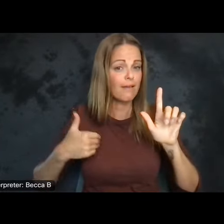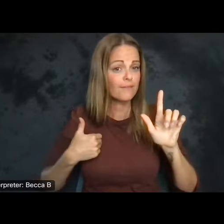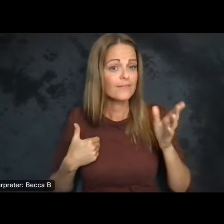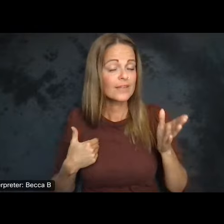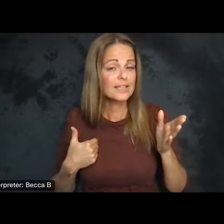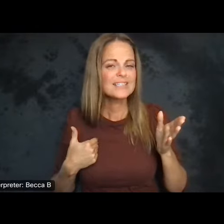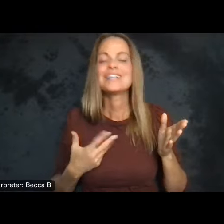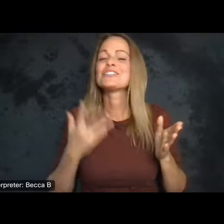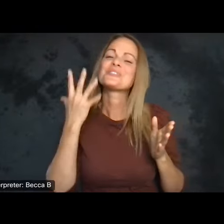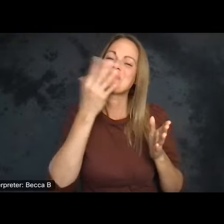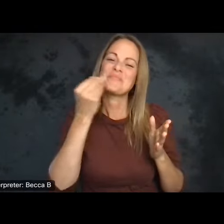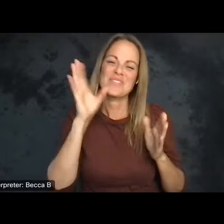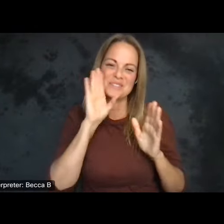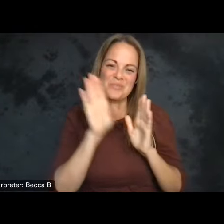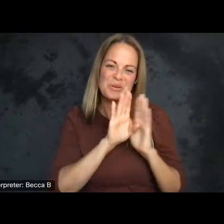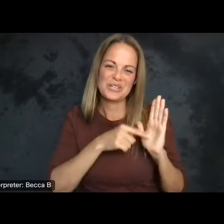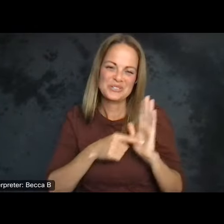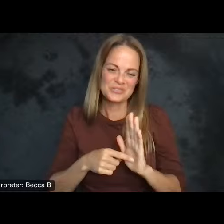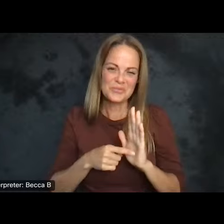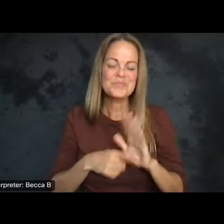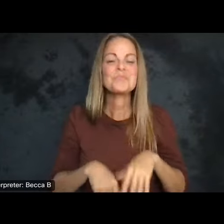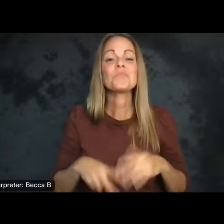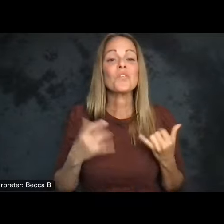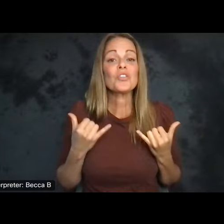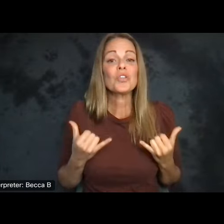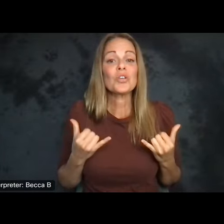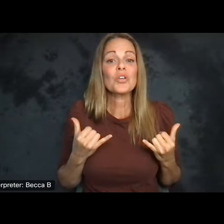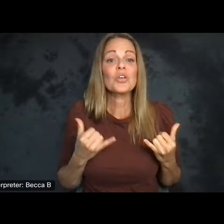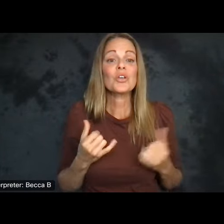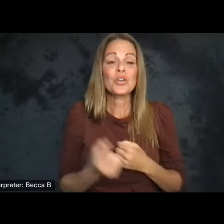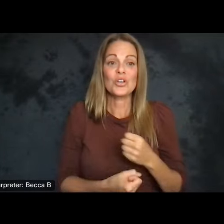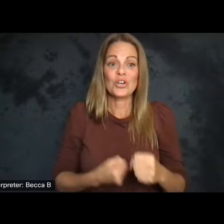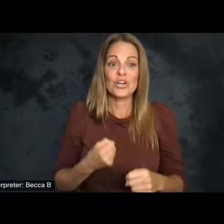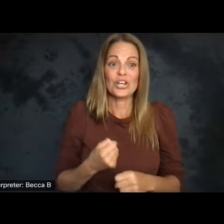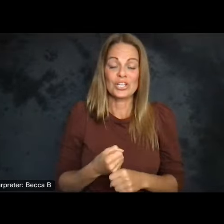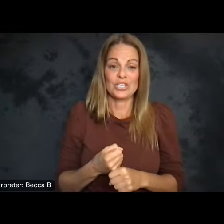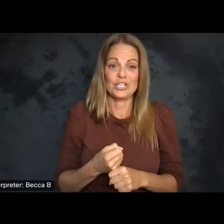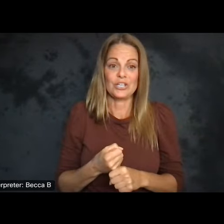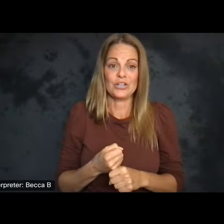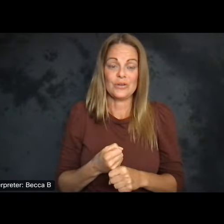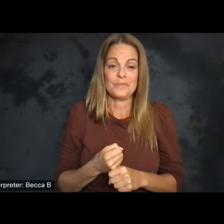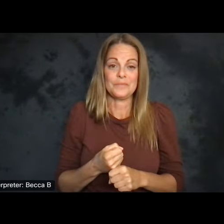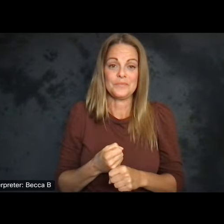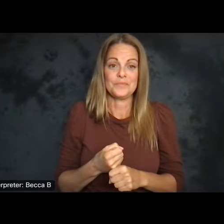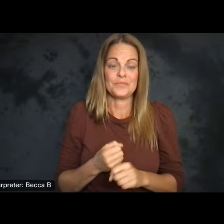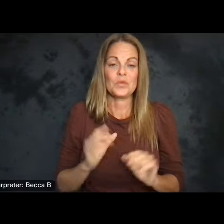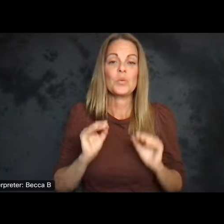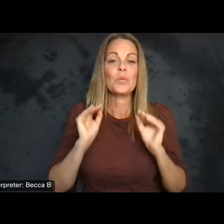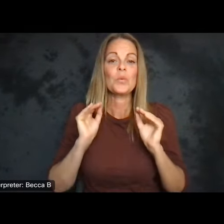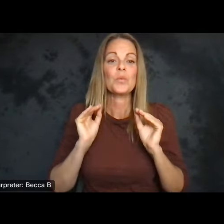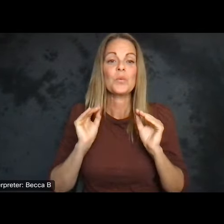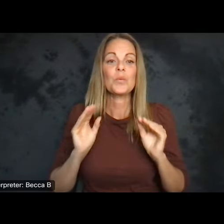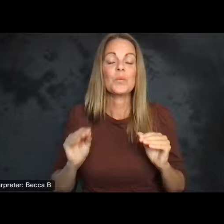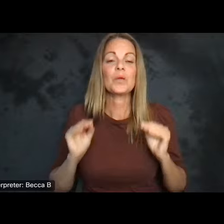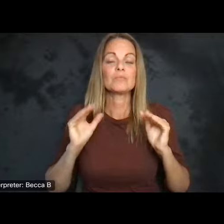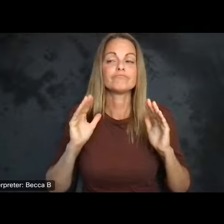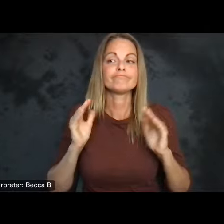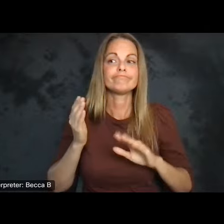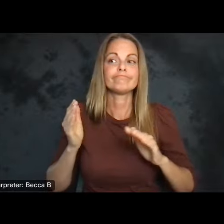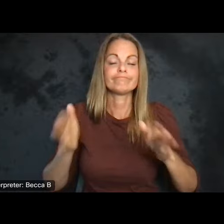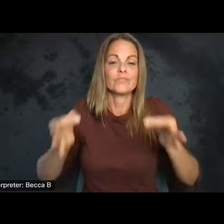pretty pictures. For the current year, we moved up from fiscal year 28, the